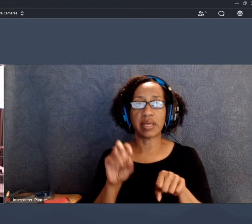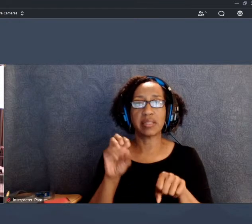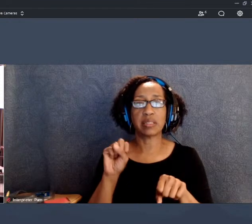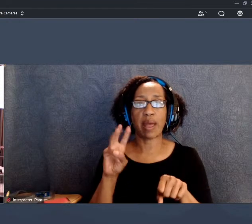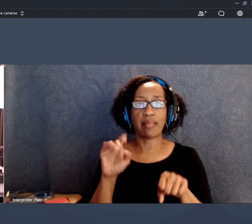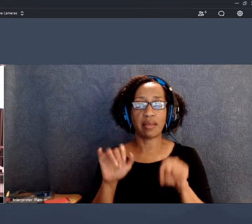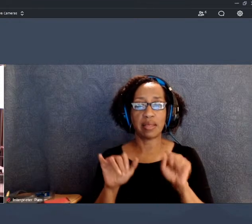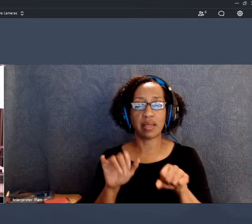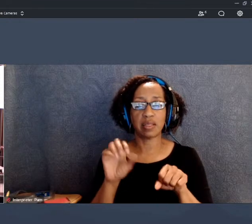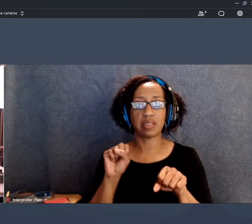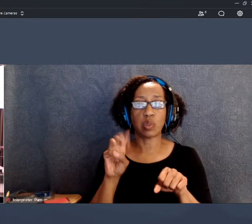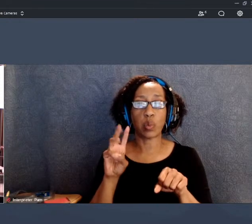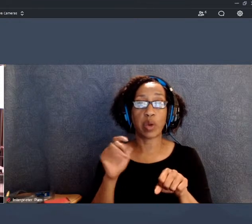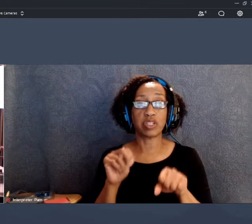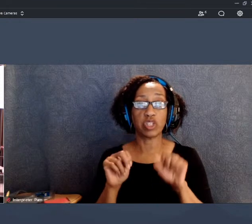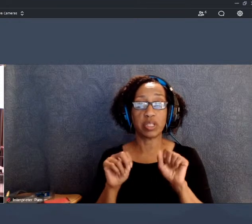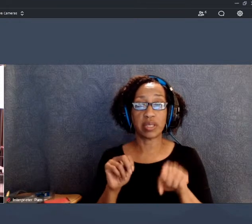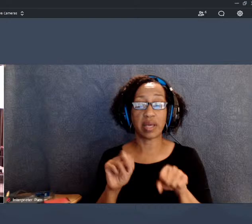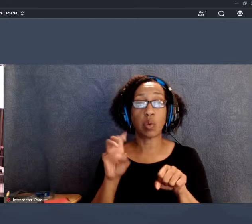yes. Warren, yes.